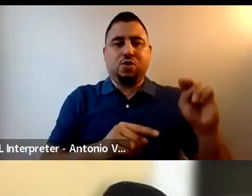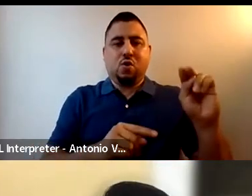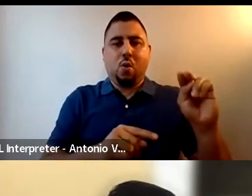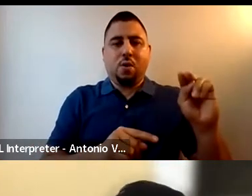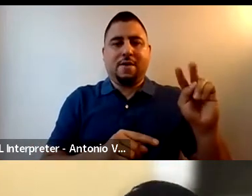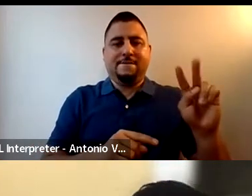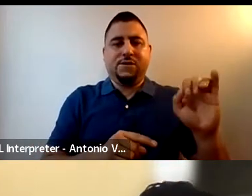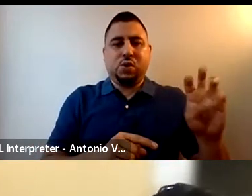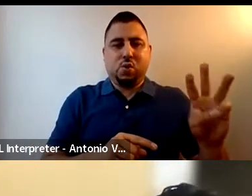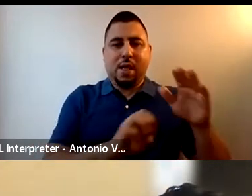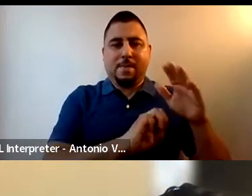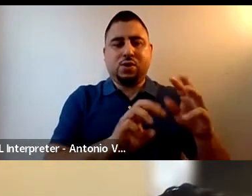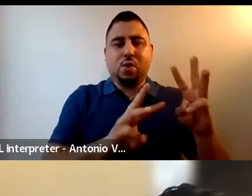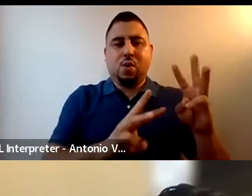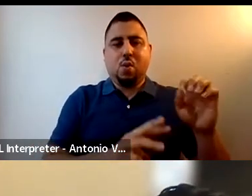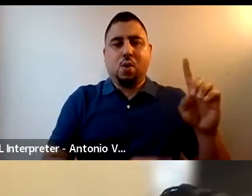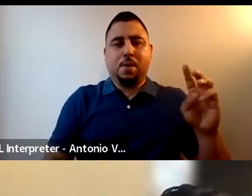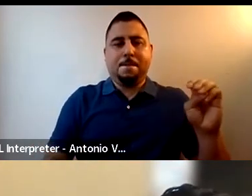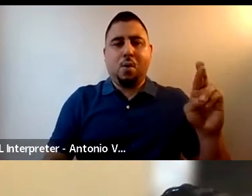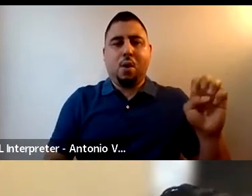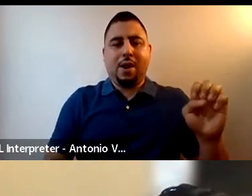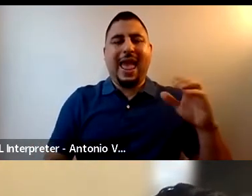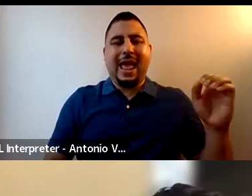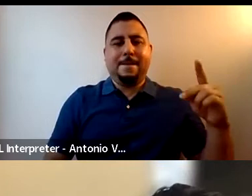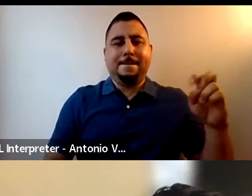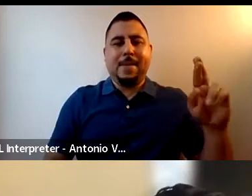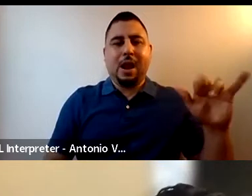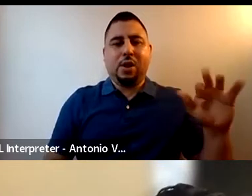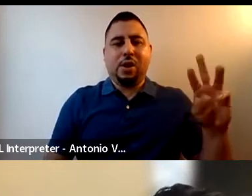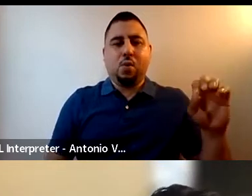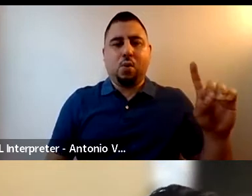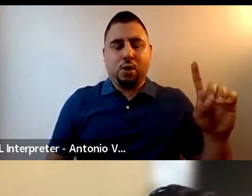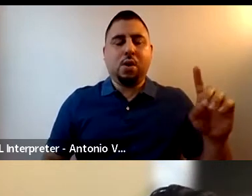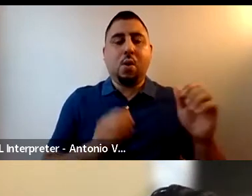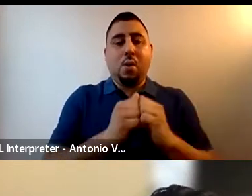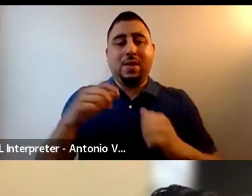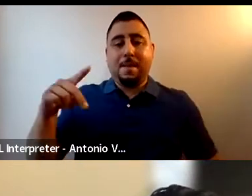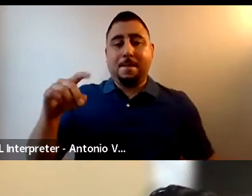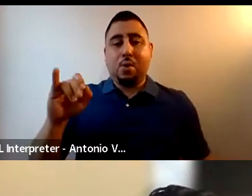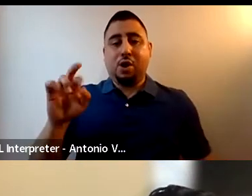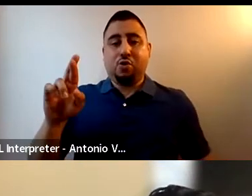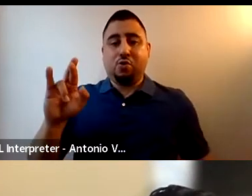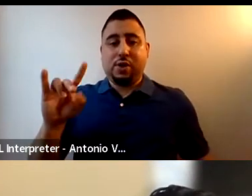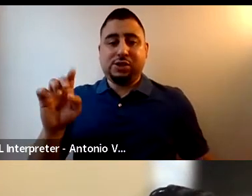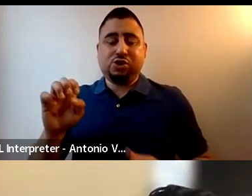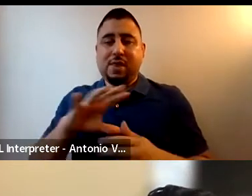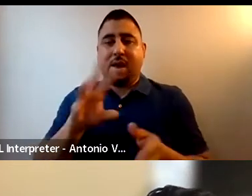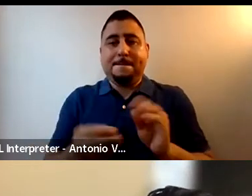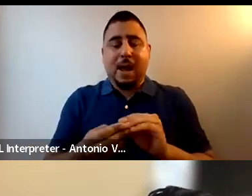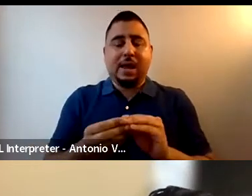Elementary, Woodmore Elementary, and Perrywood Elementary. With Pointer Ridge combined, the available seats